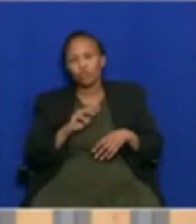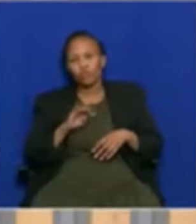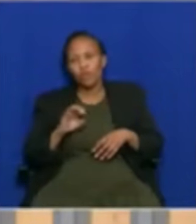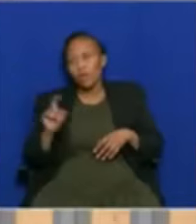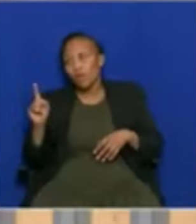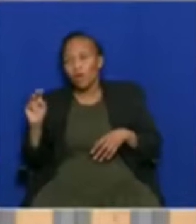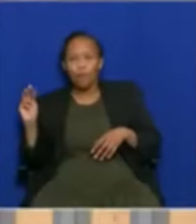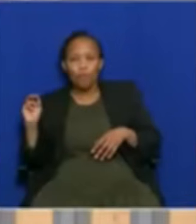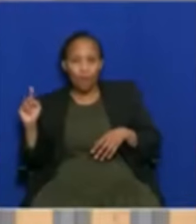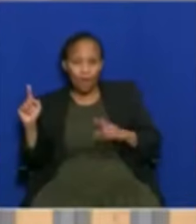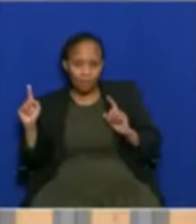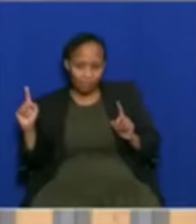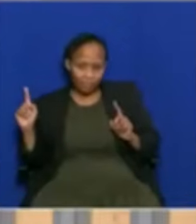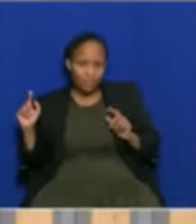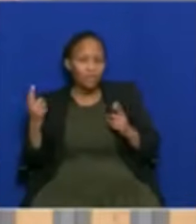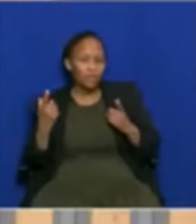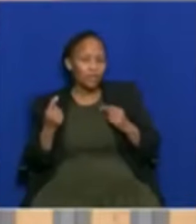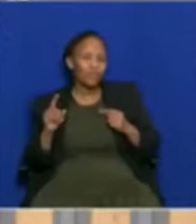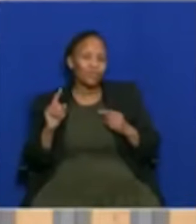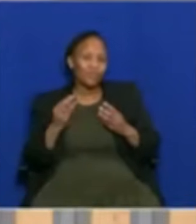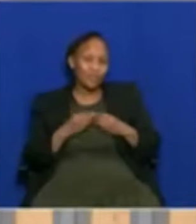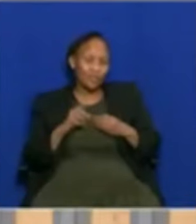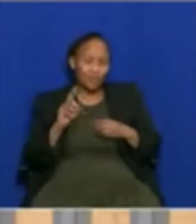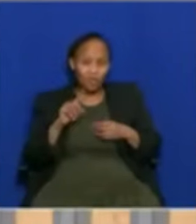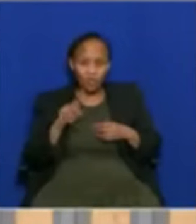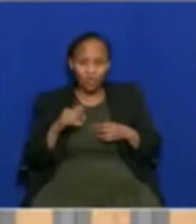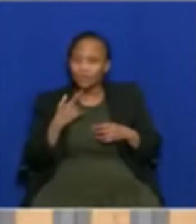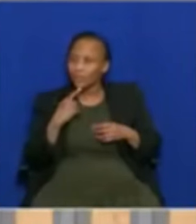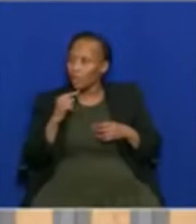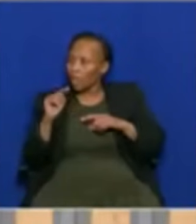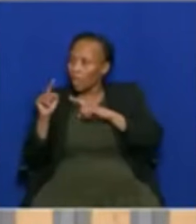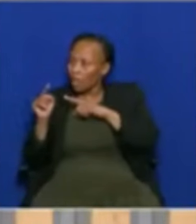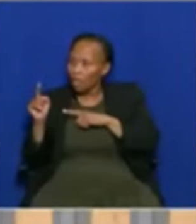blame Mukwele for this is on Ngube, so it must be left to